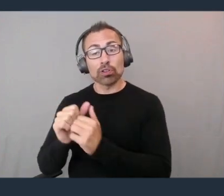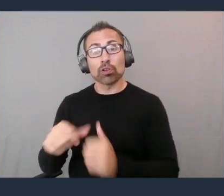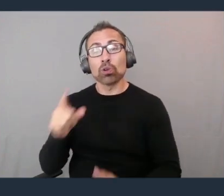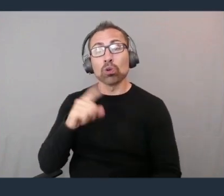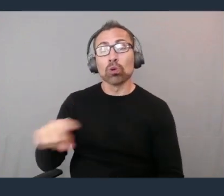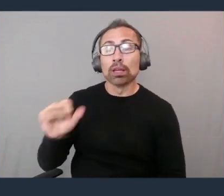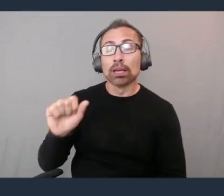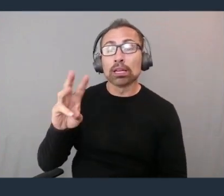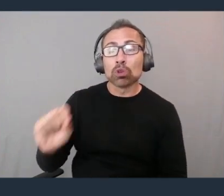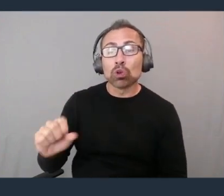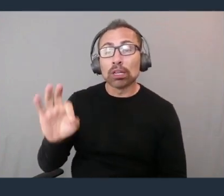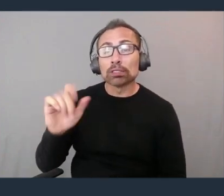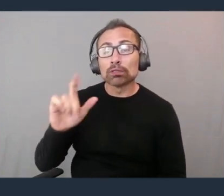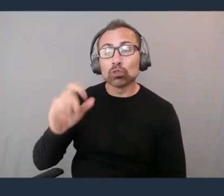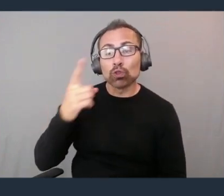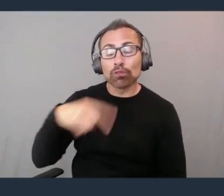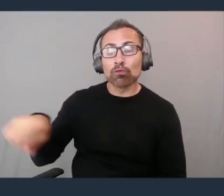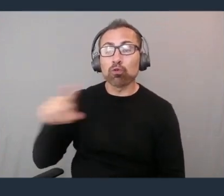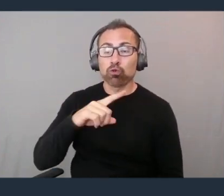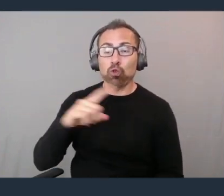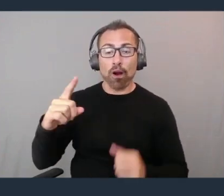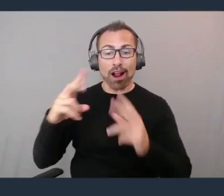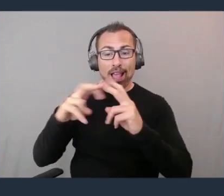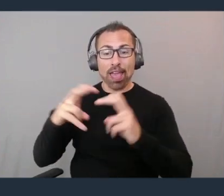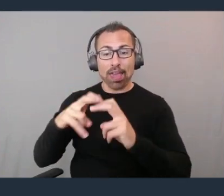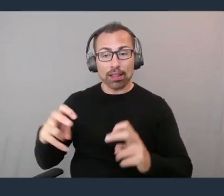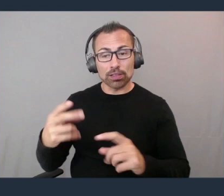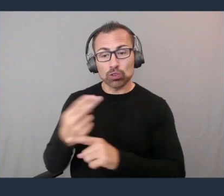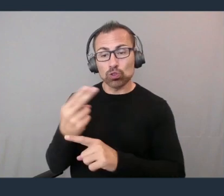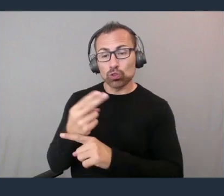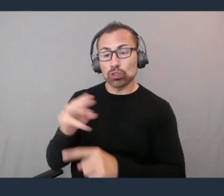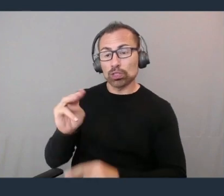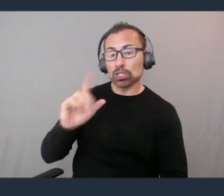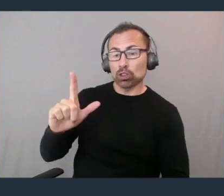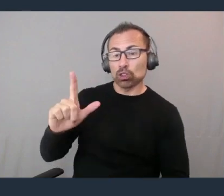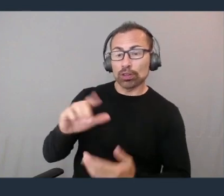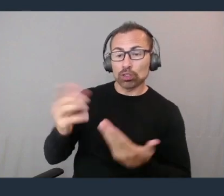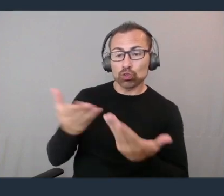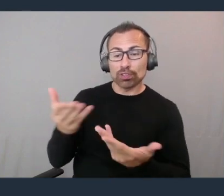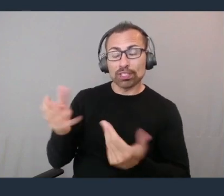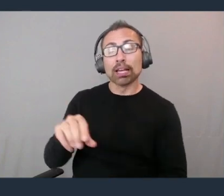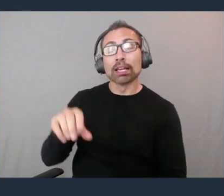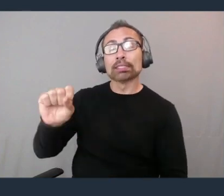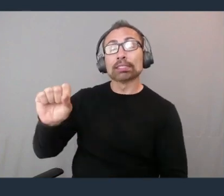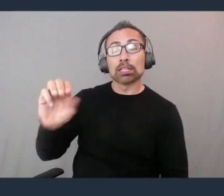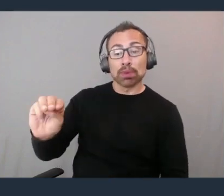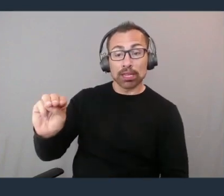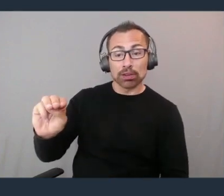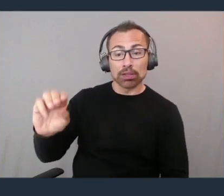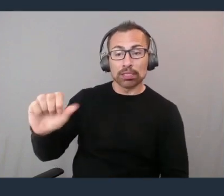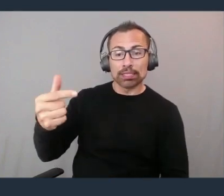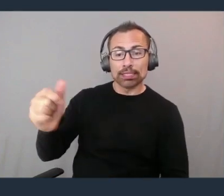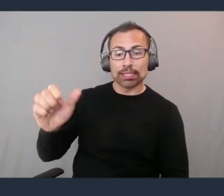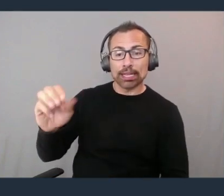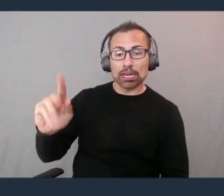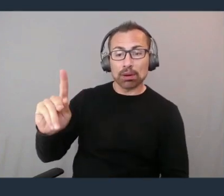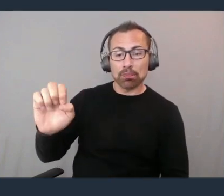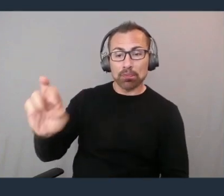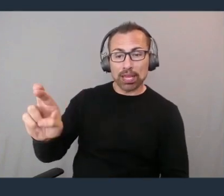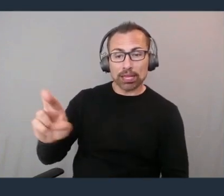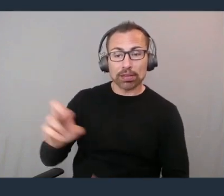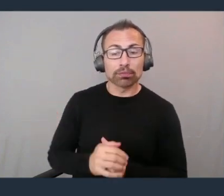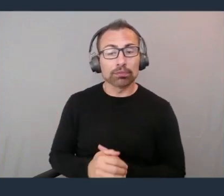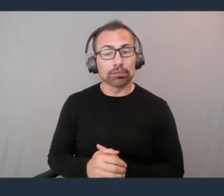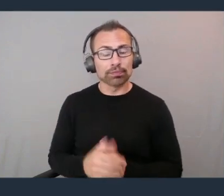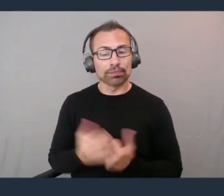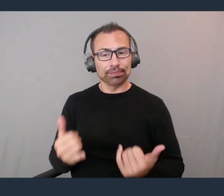analytics using machine learning services like Amazon SageMaker. Let's double click on how you can restore